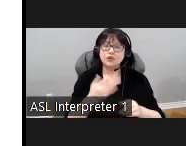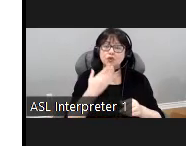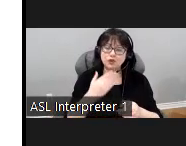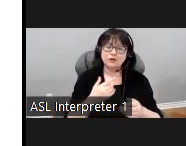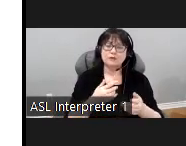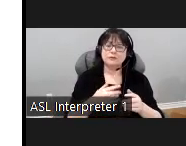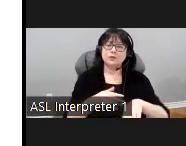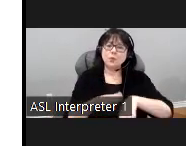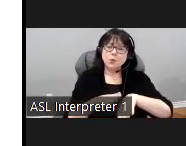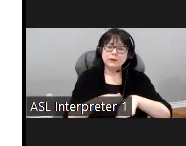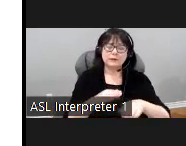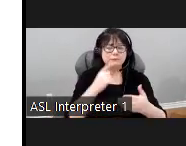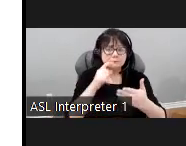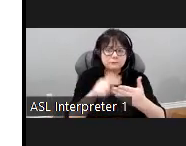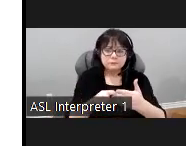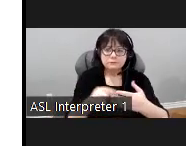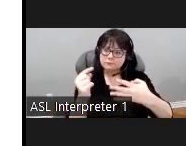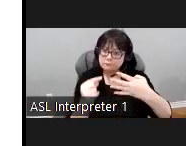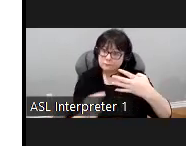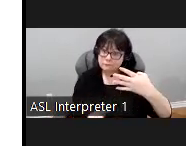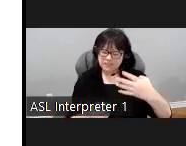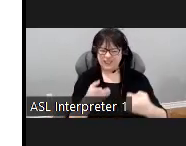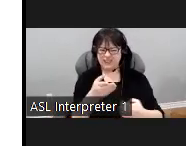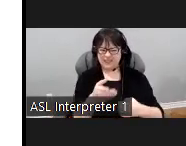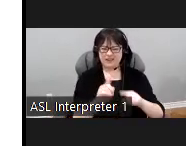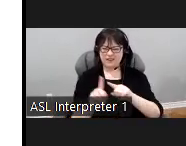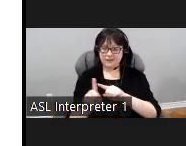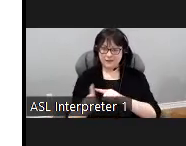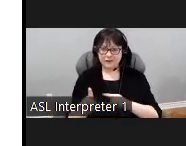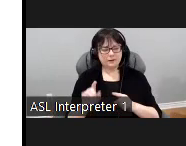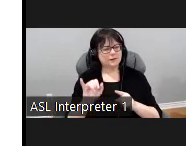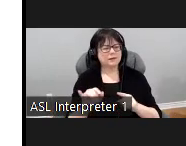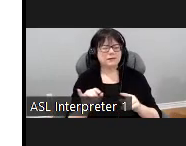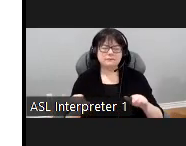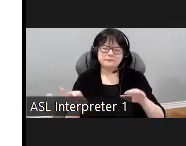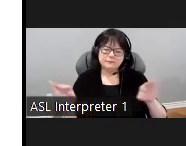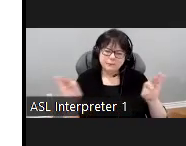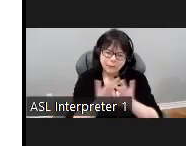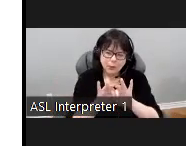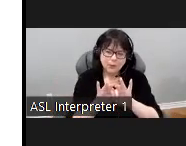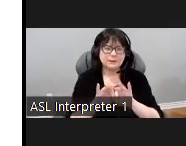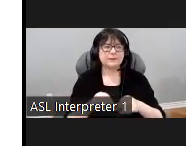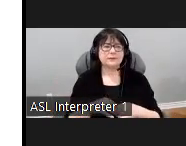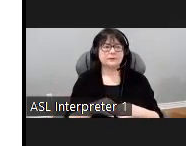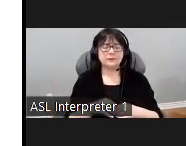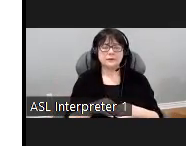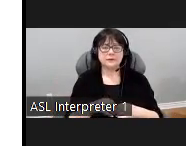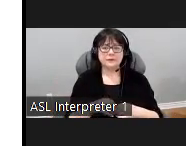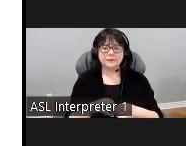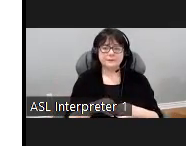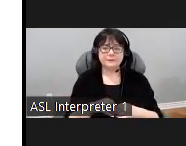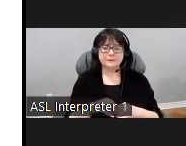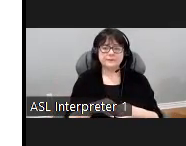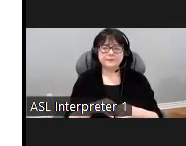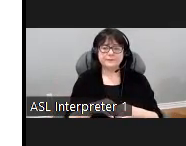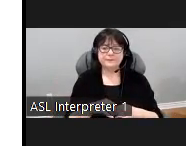is really fundamental. You have these very complex issues, and the